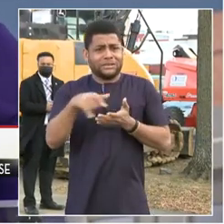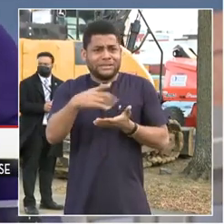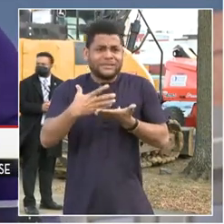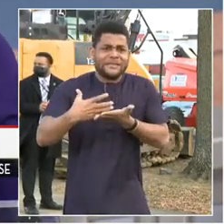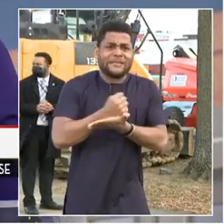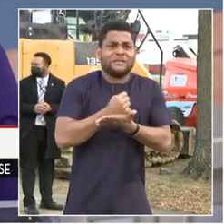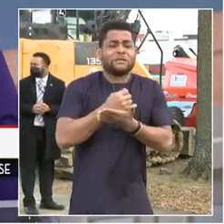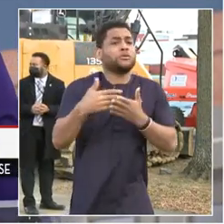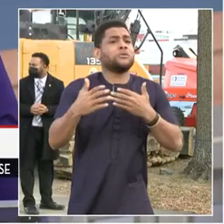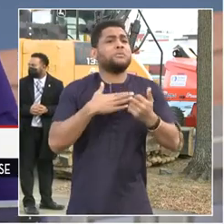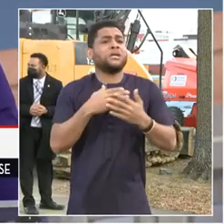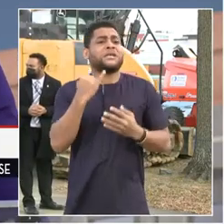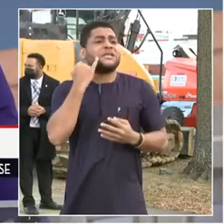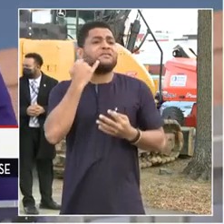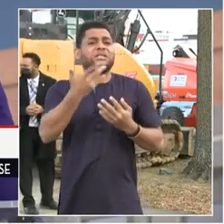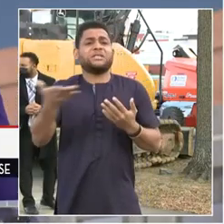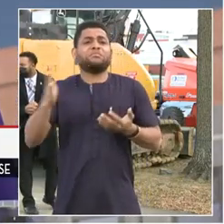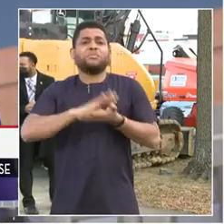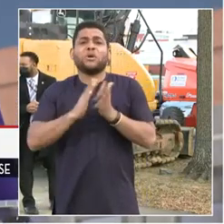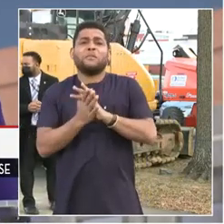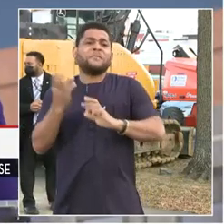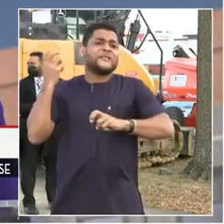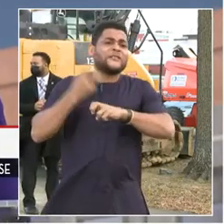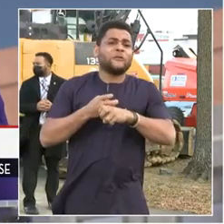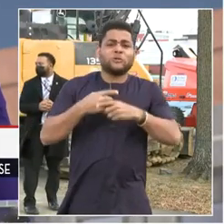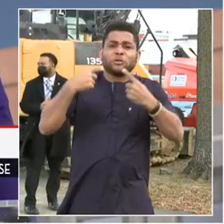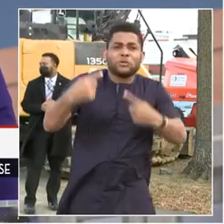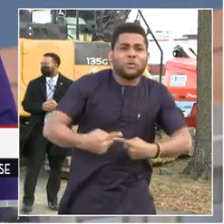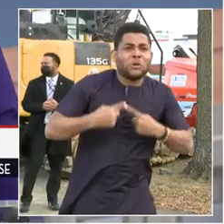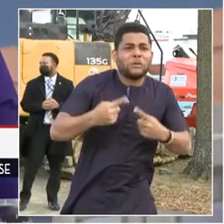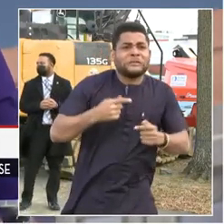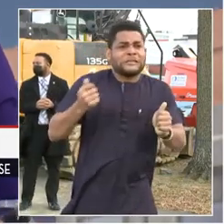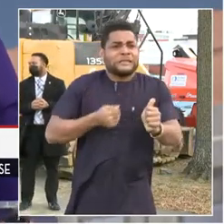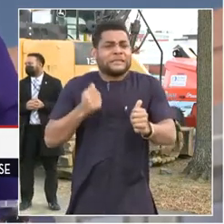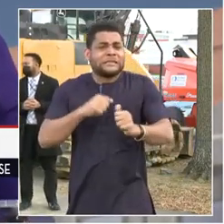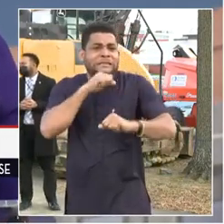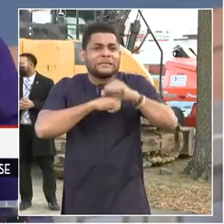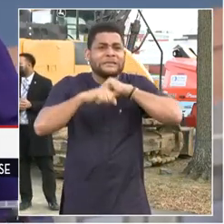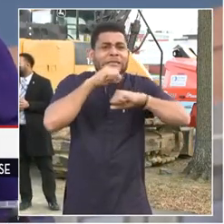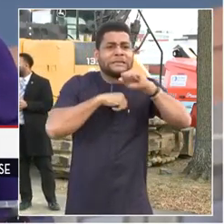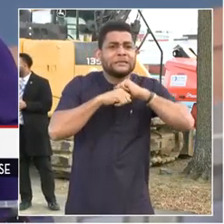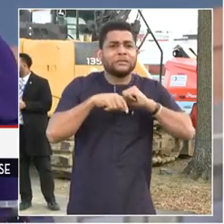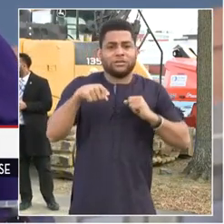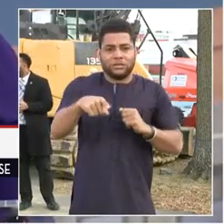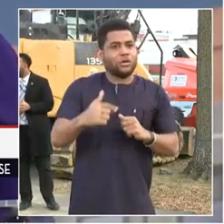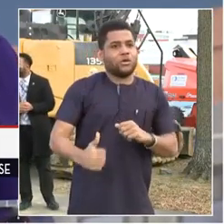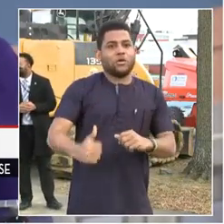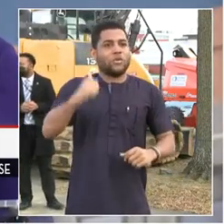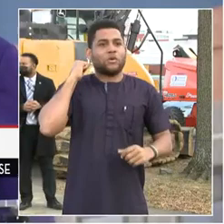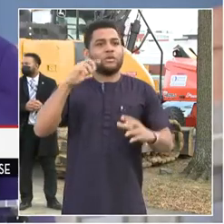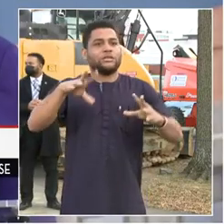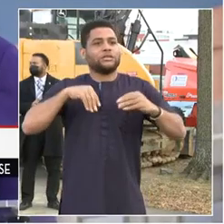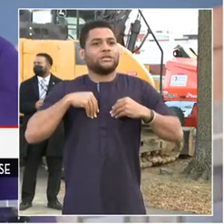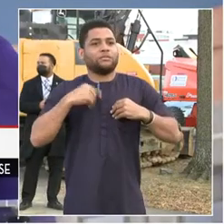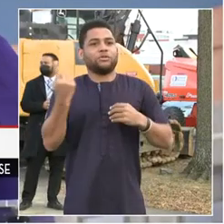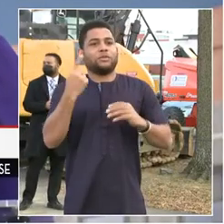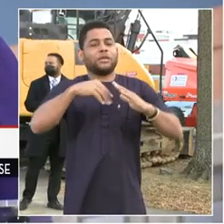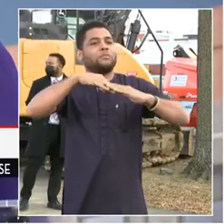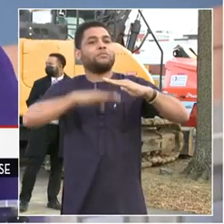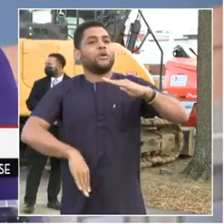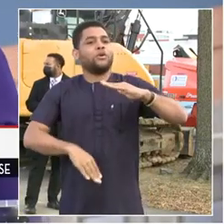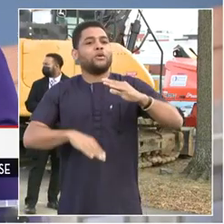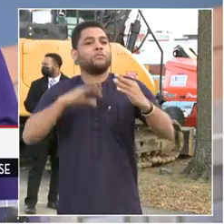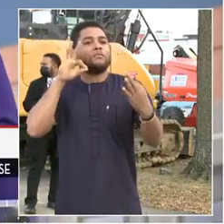difficult things got, how many difficult votes we had to take, they refused to settle for anything less